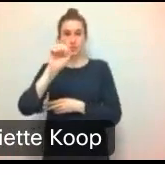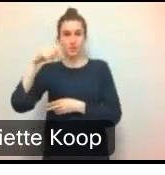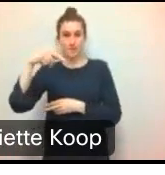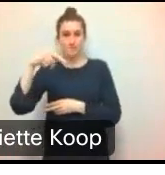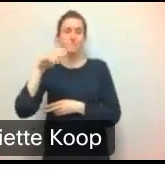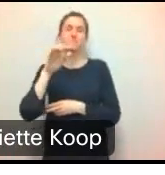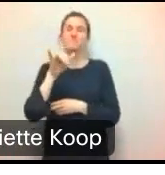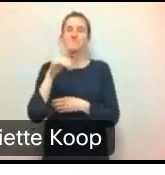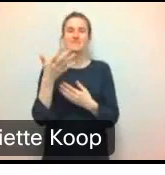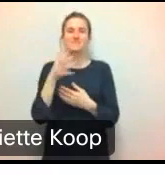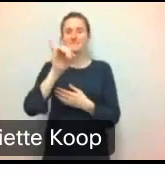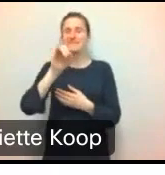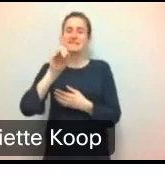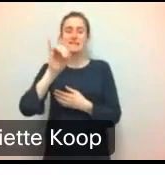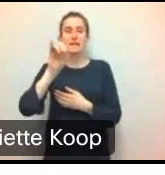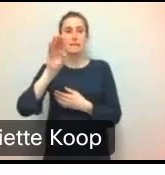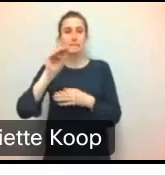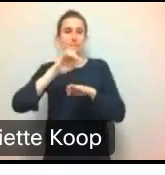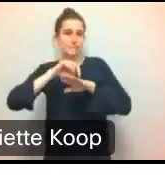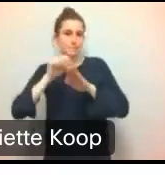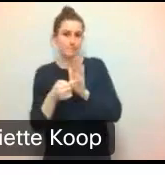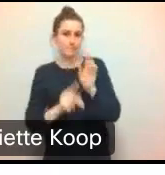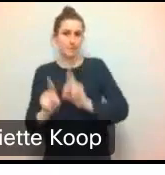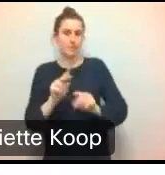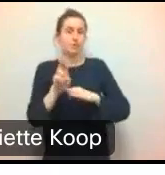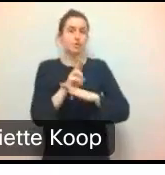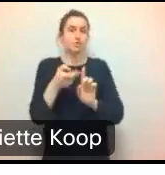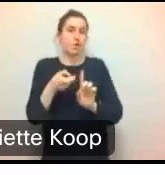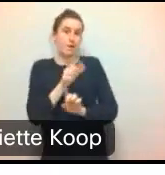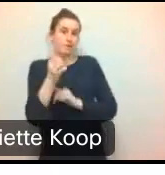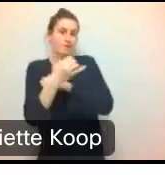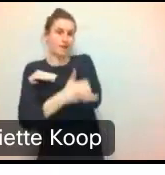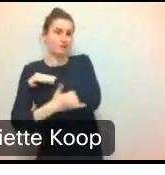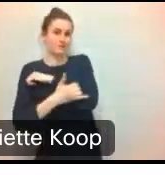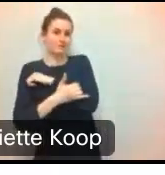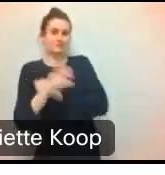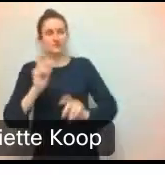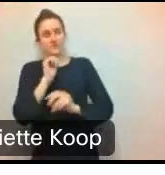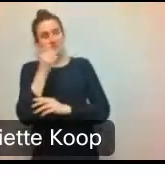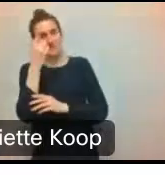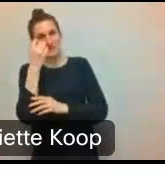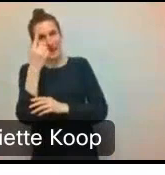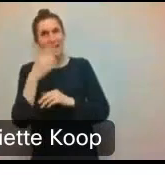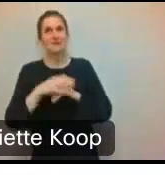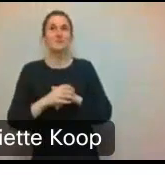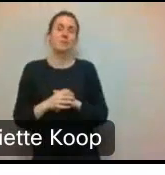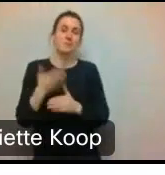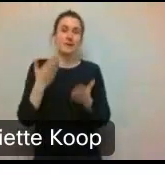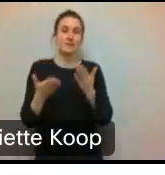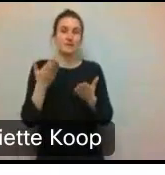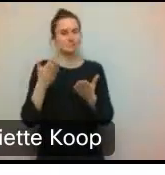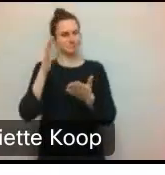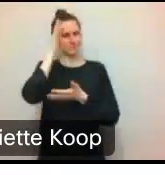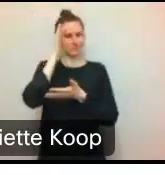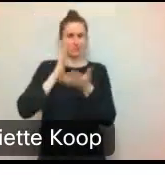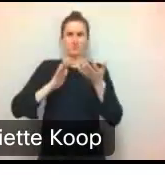that we use in the English language that people from other countries don't quite understand or may be confused about, but